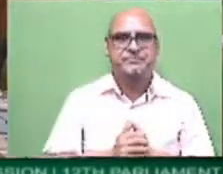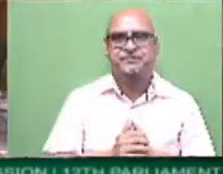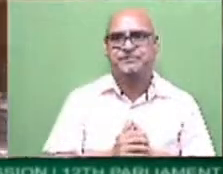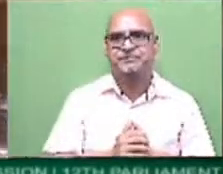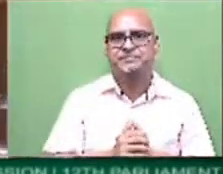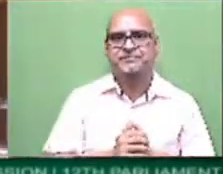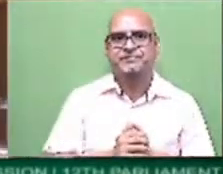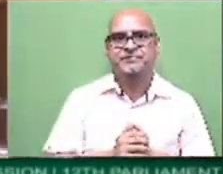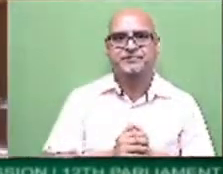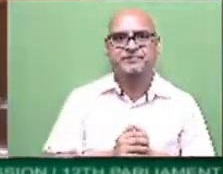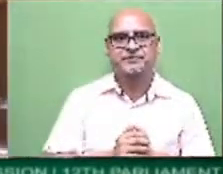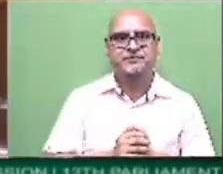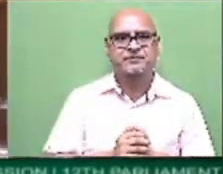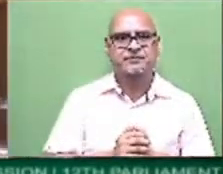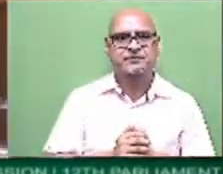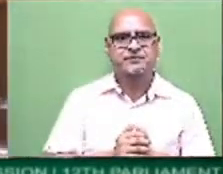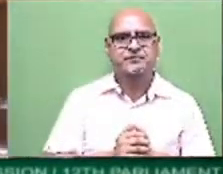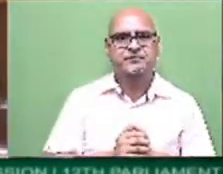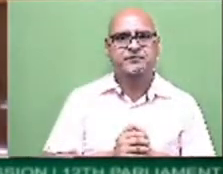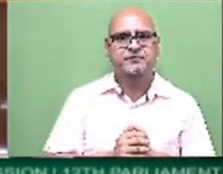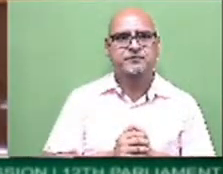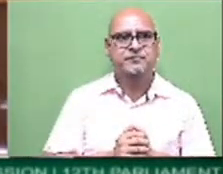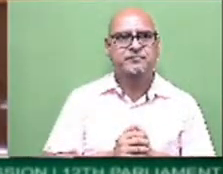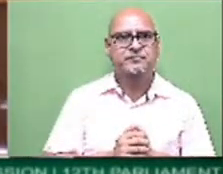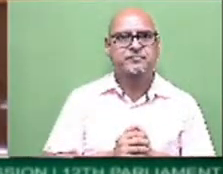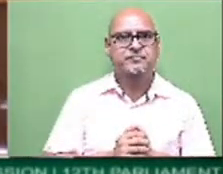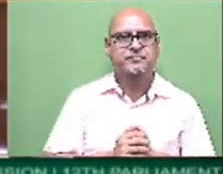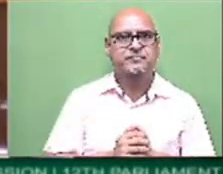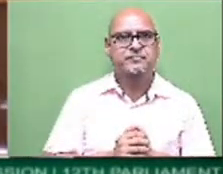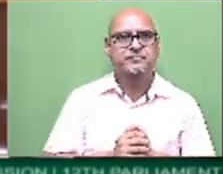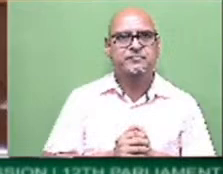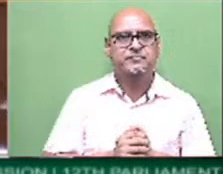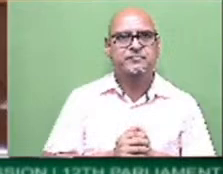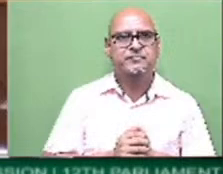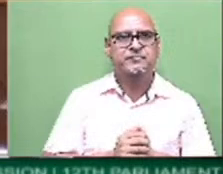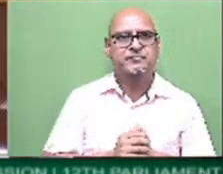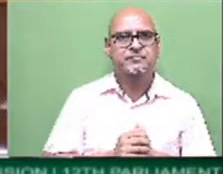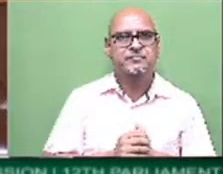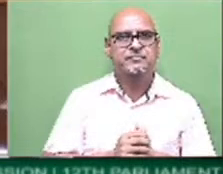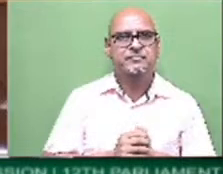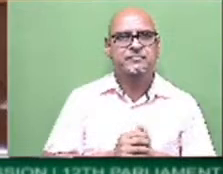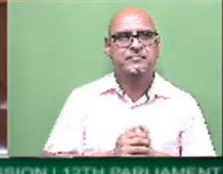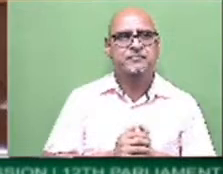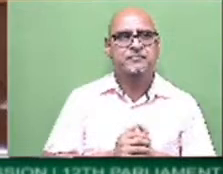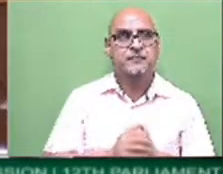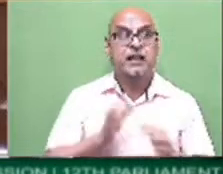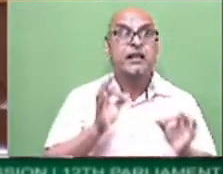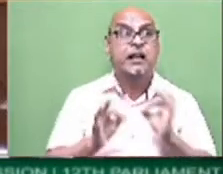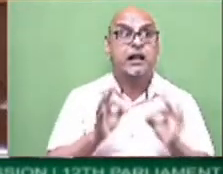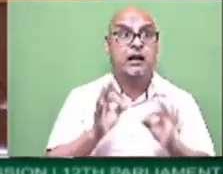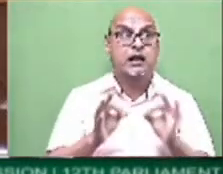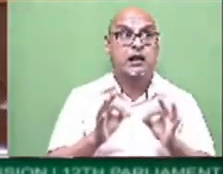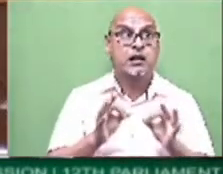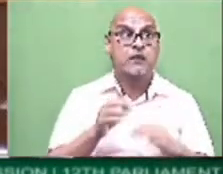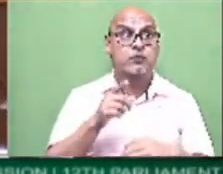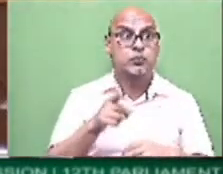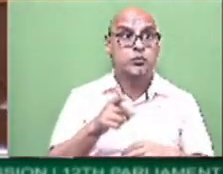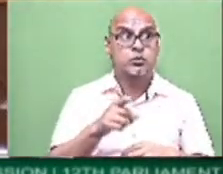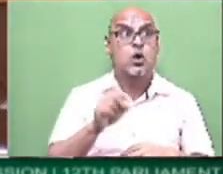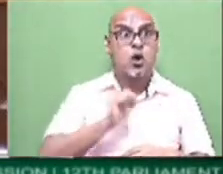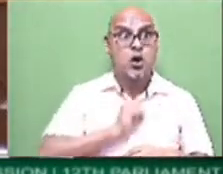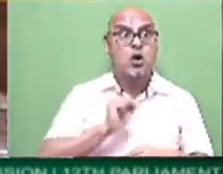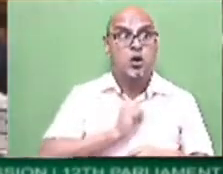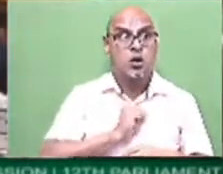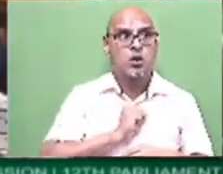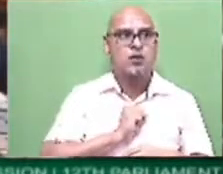Because while you're giving us advice, I do recall one of the things that have been said, if you show symptoms, you stay at home. Yes,